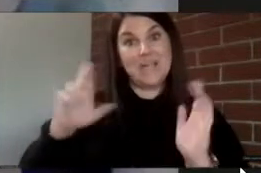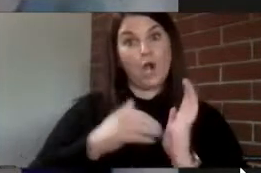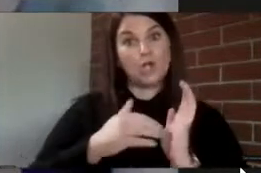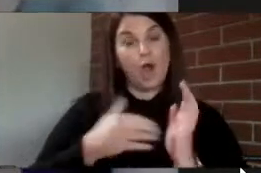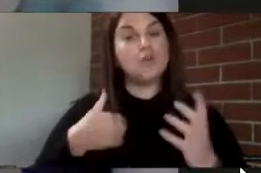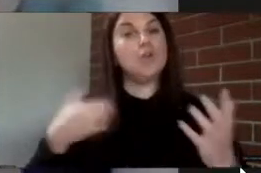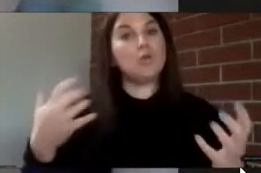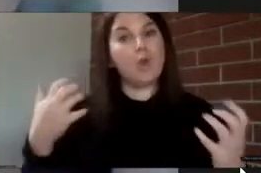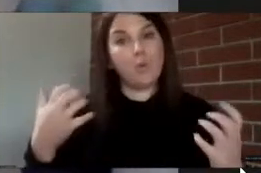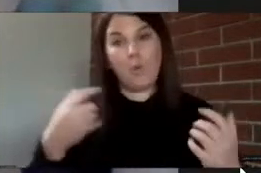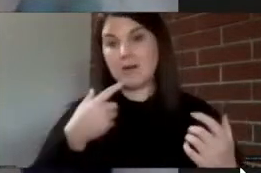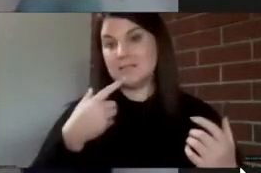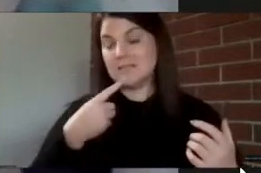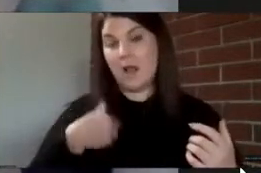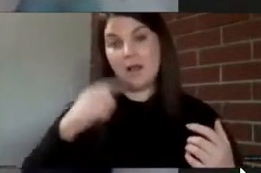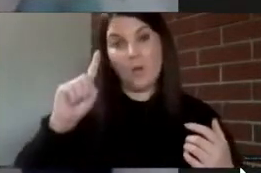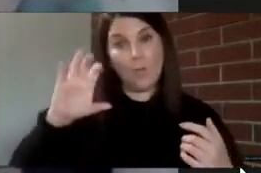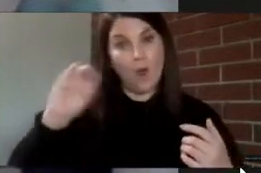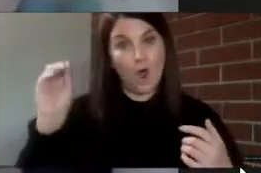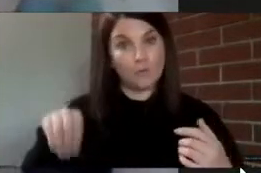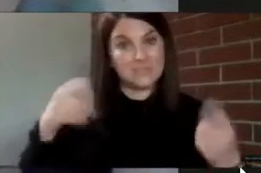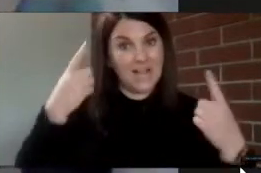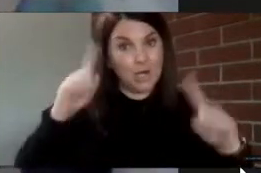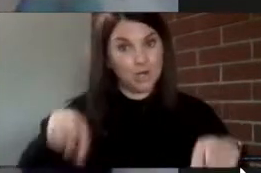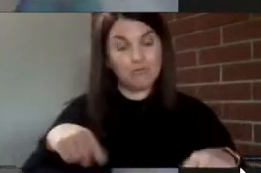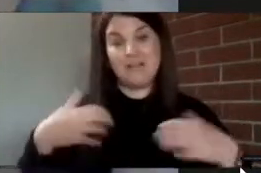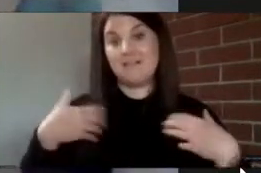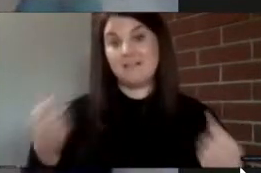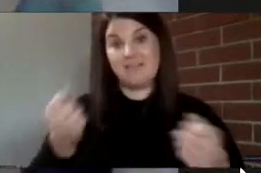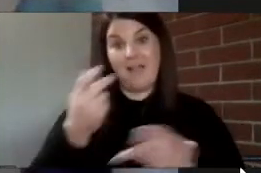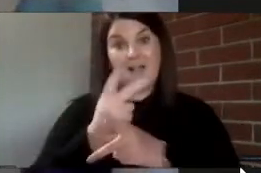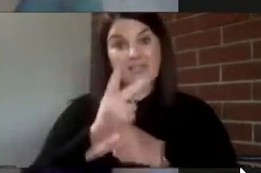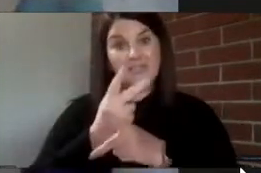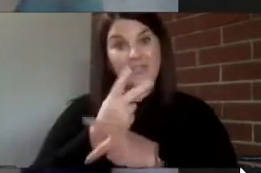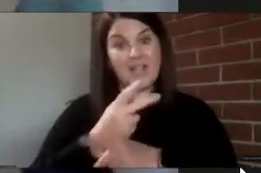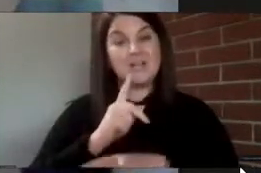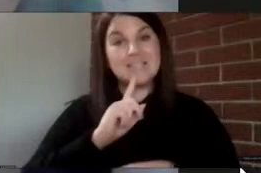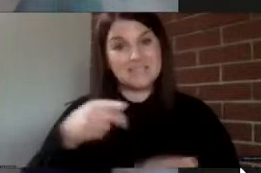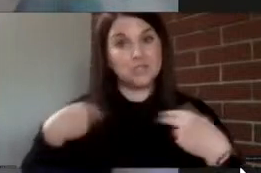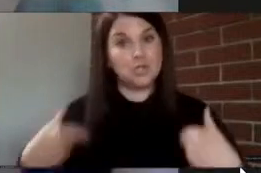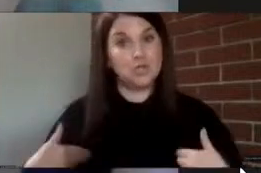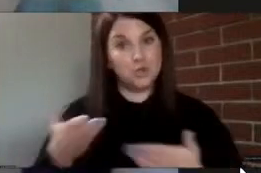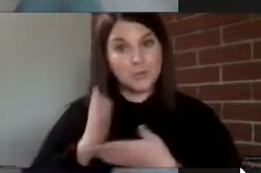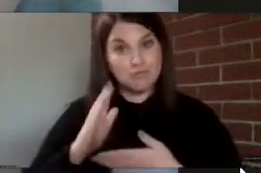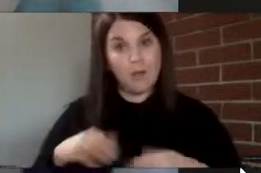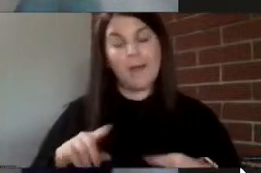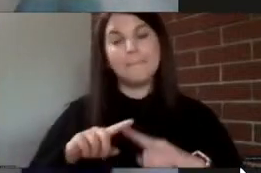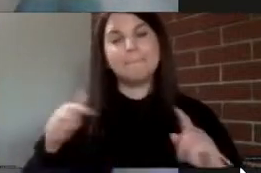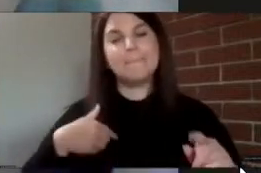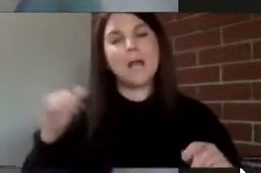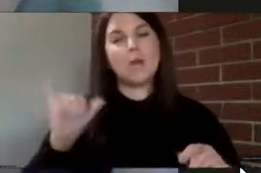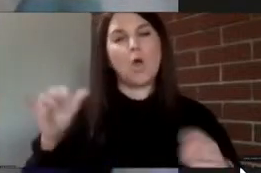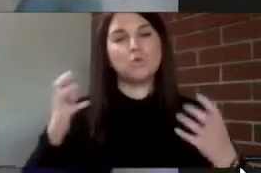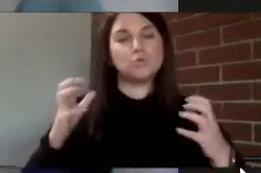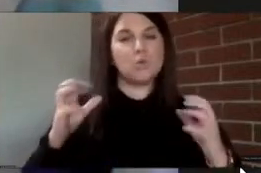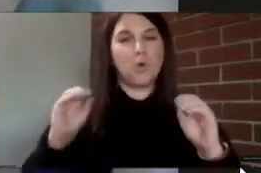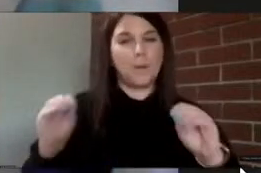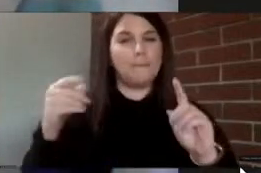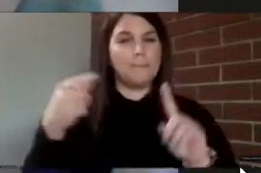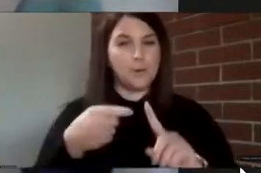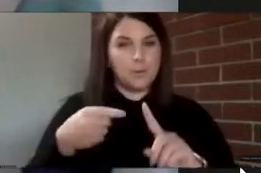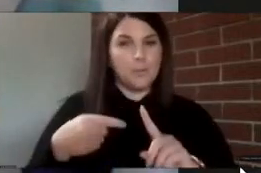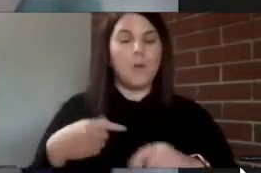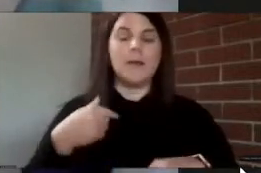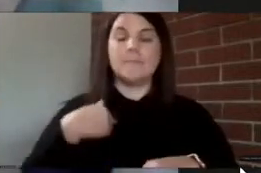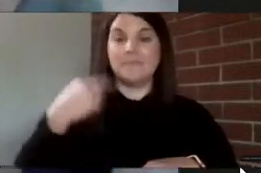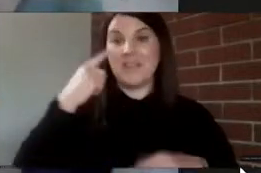I absolutely 100% agree that healthcare is a human right. But I also want to put a finer point on it because I